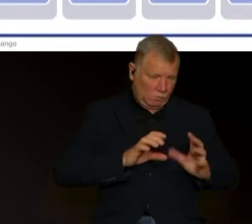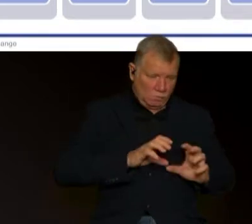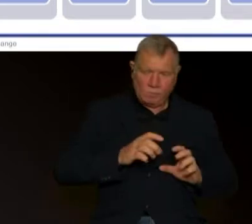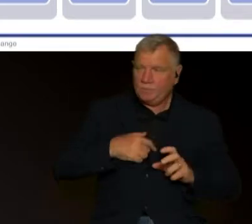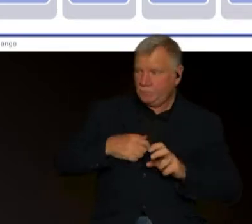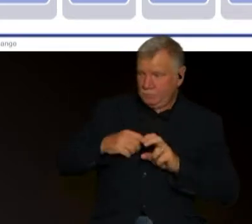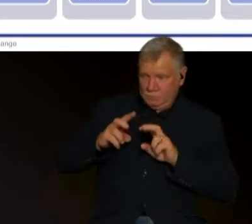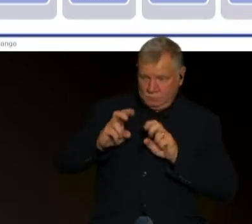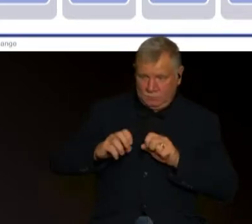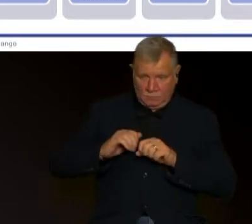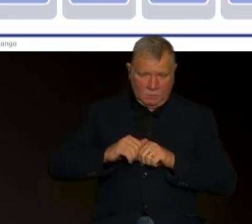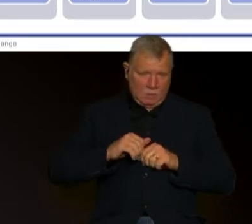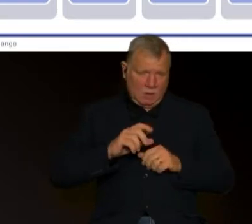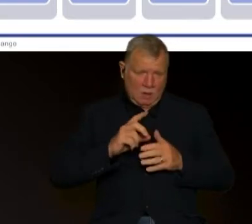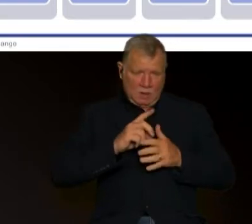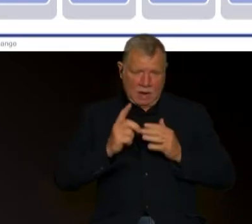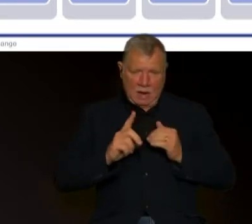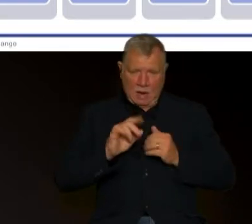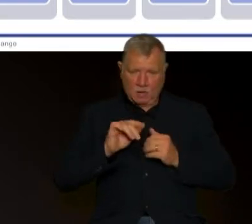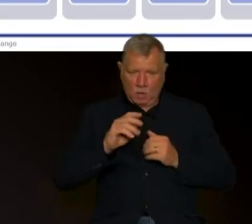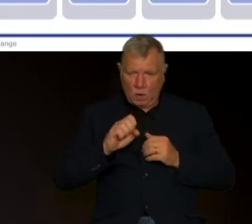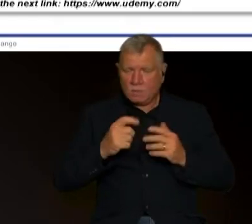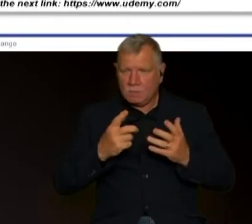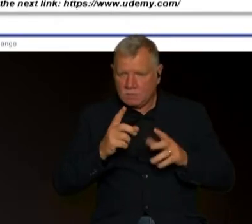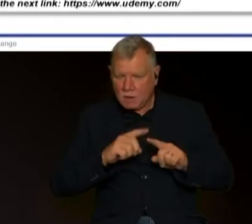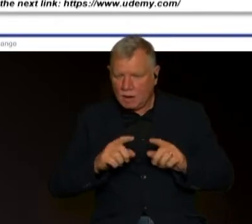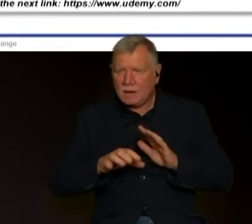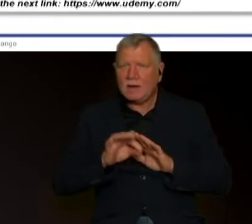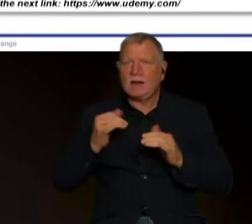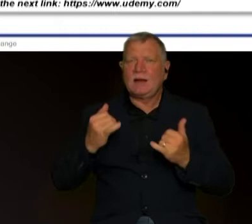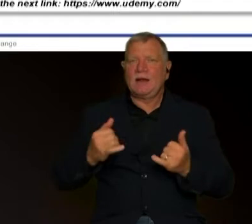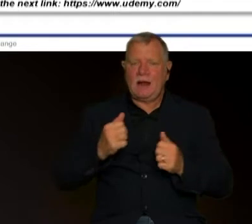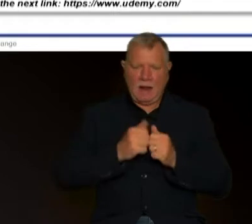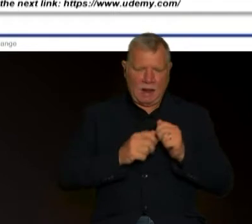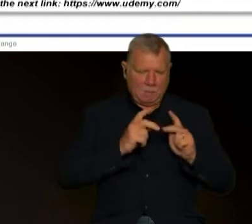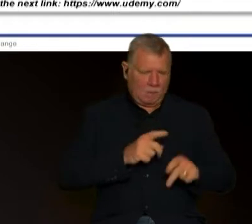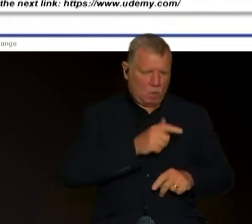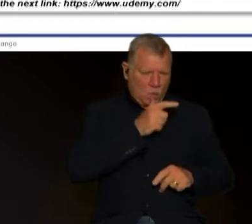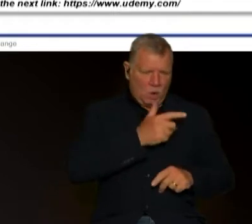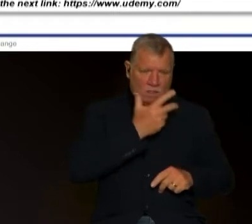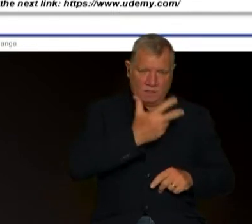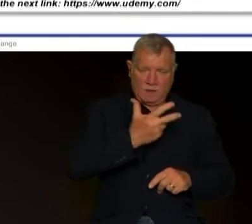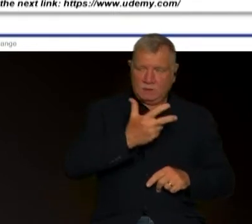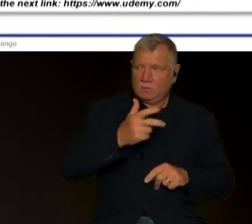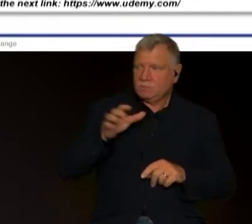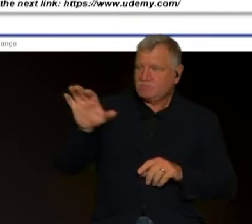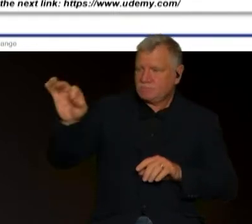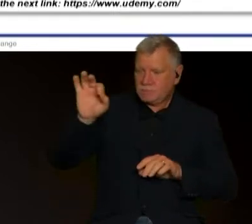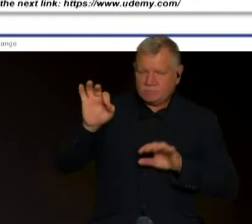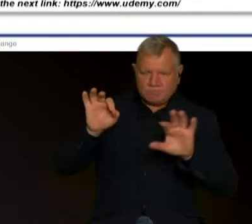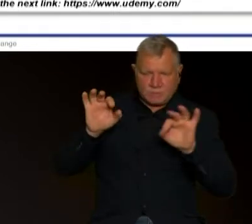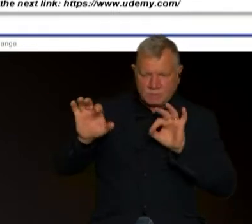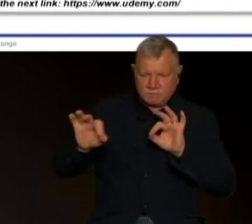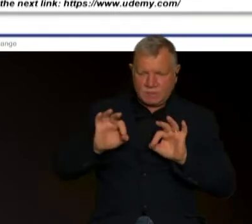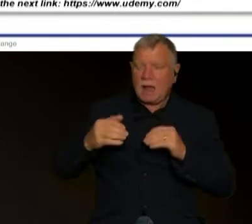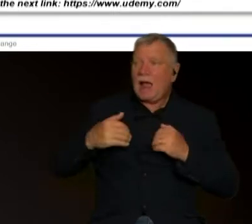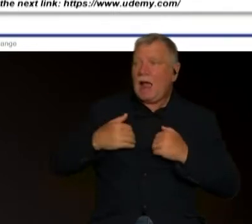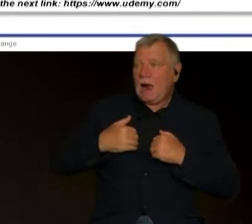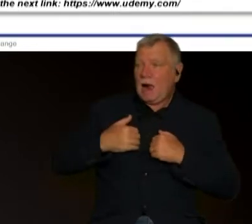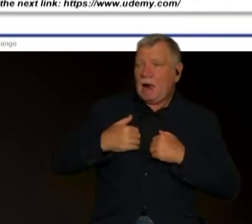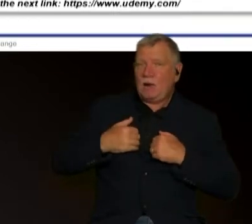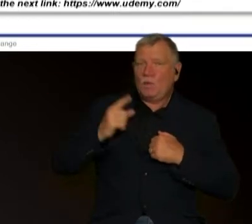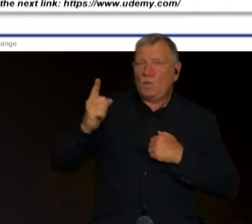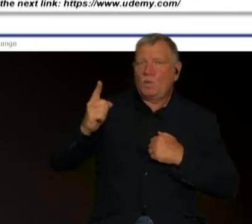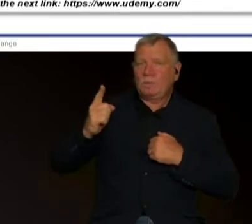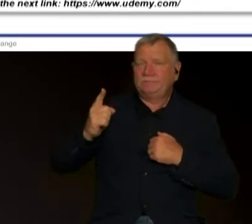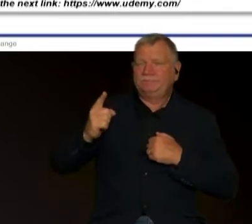already done. We've done an analysis, and each of the employees for each of